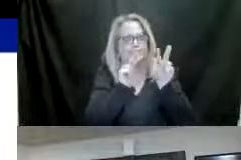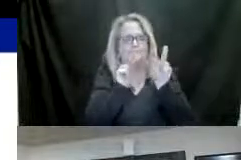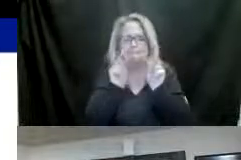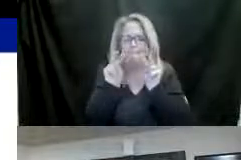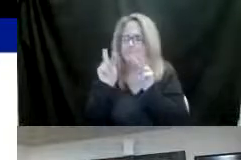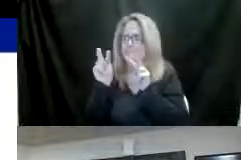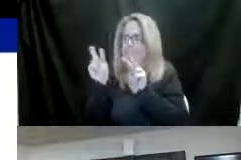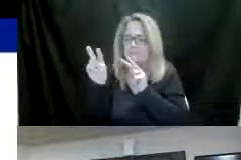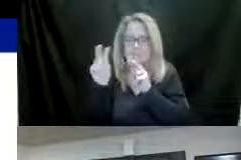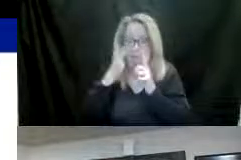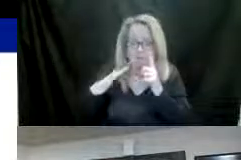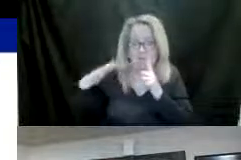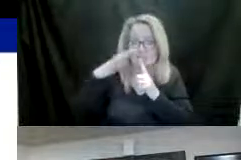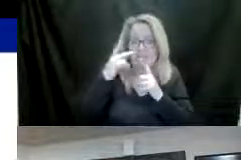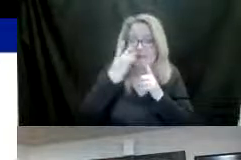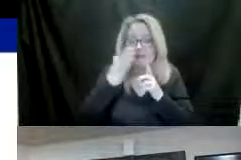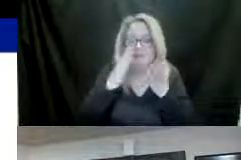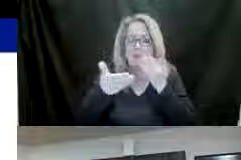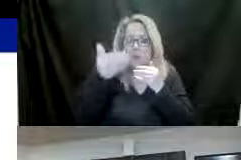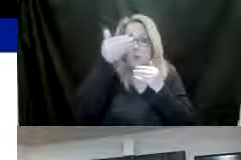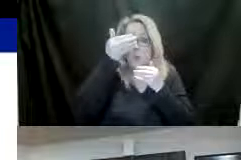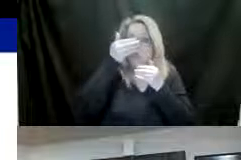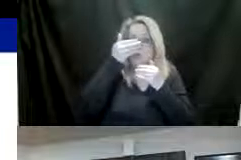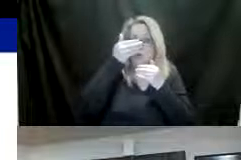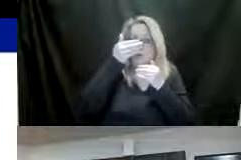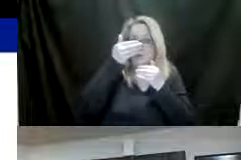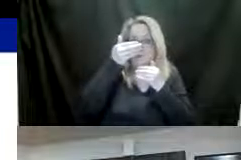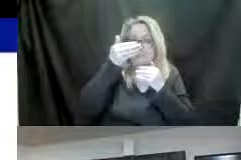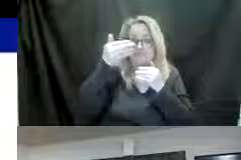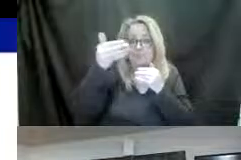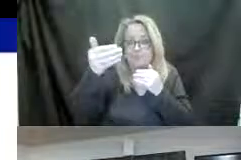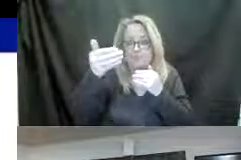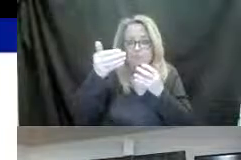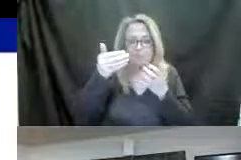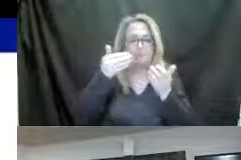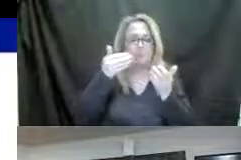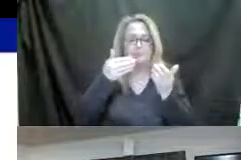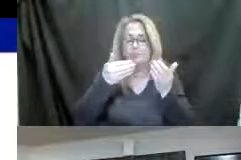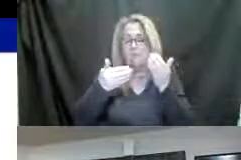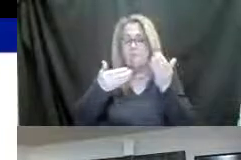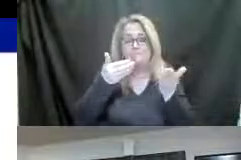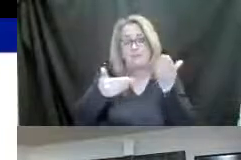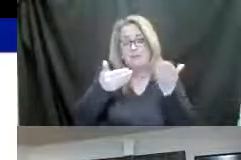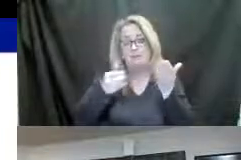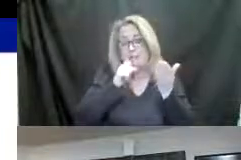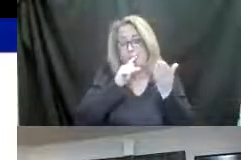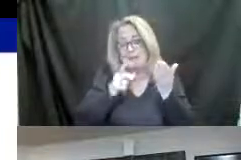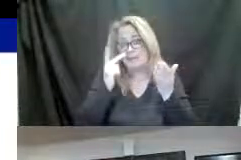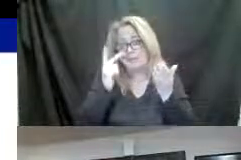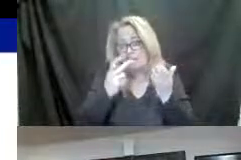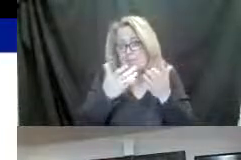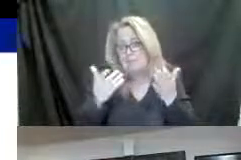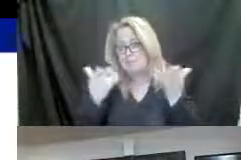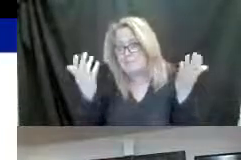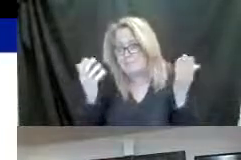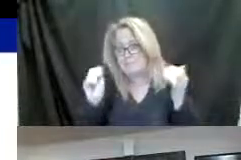and see things, maybe things very close, maybe things not at high contrast, maybe they aren't really seeing things at all.